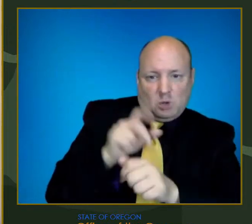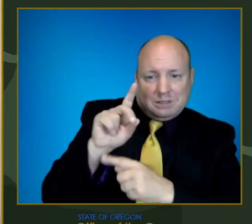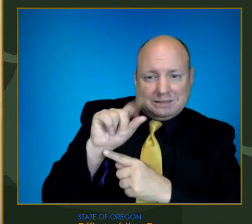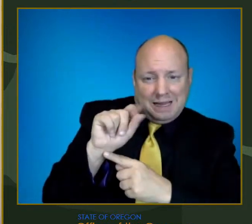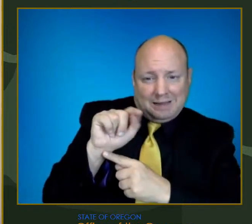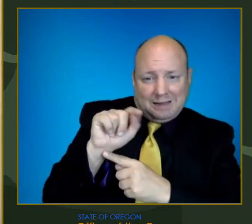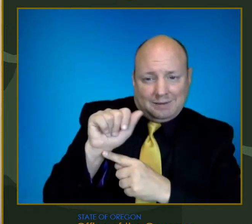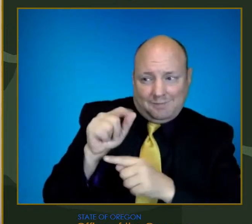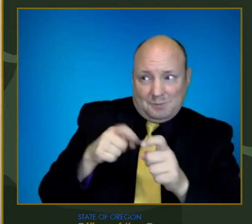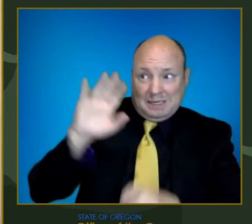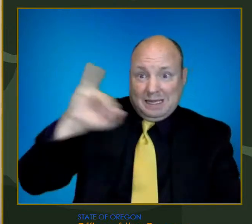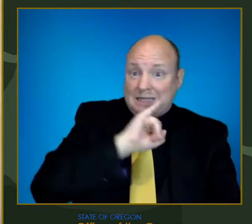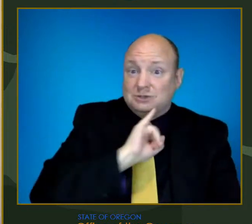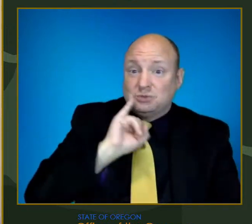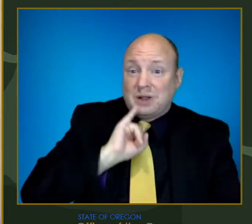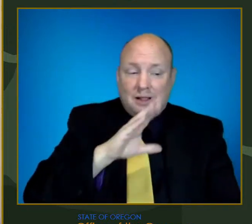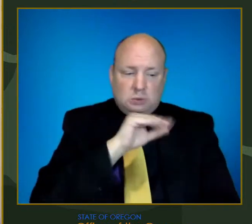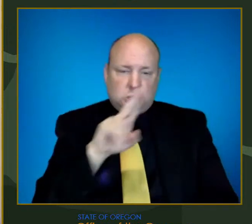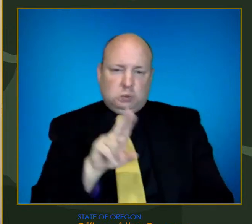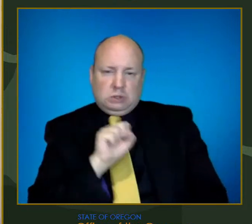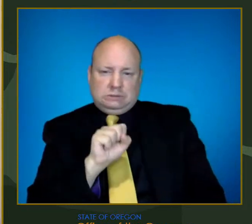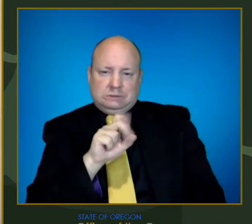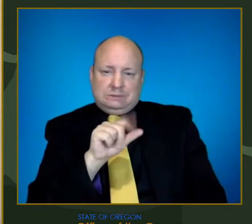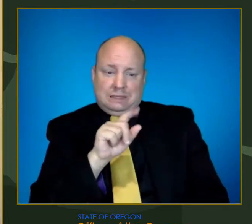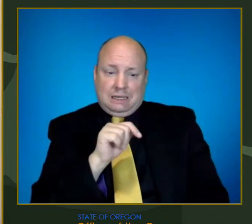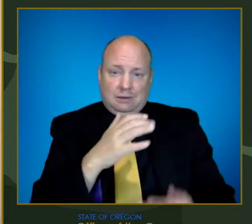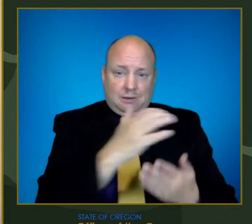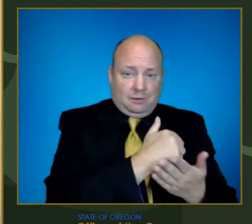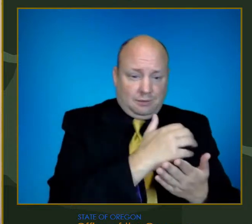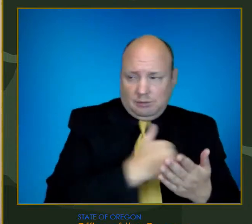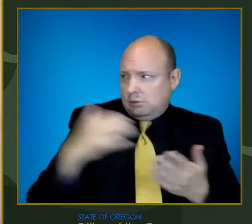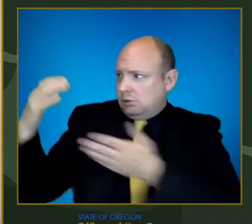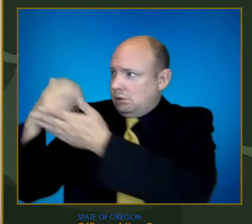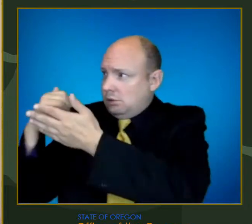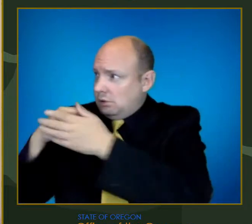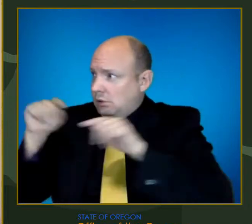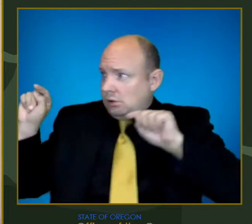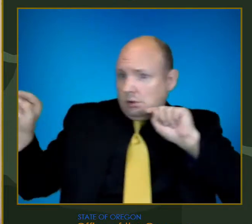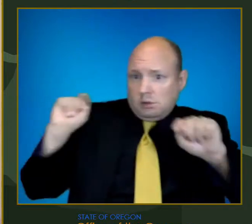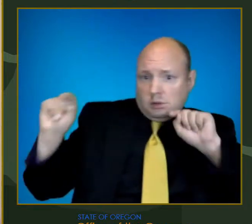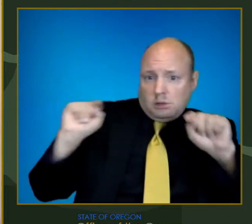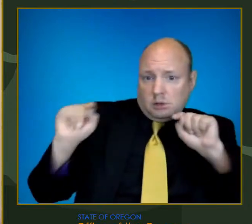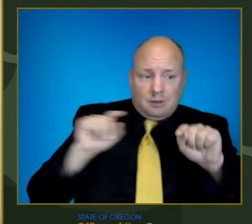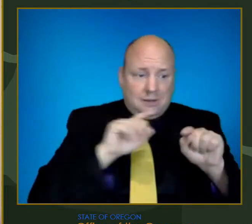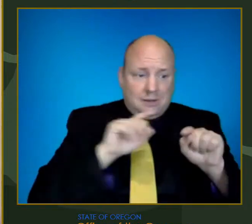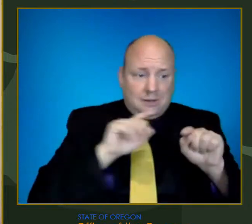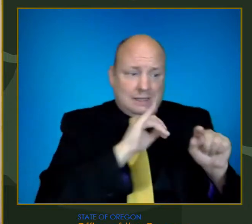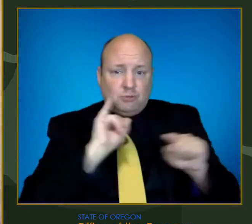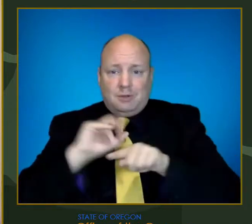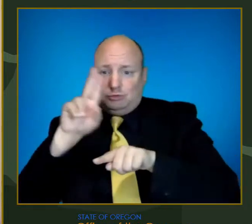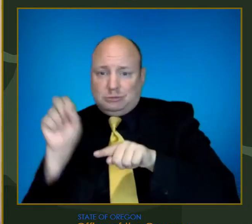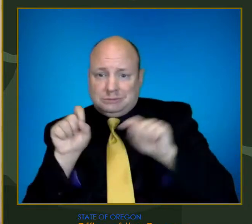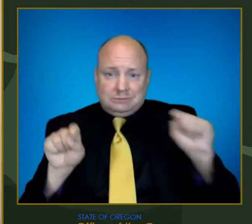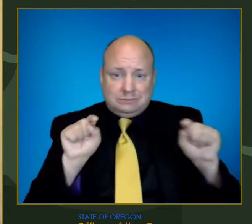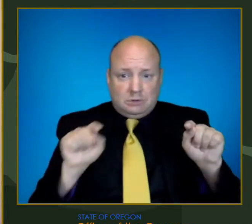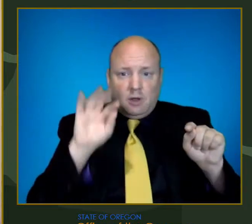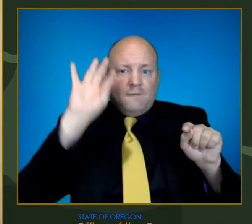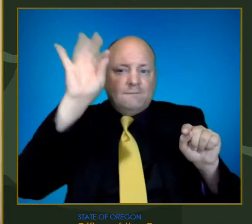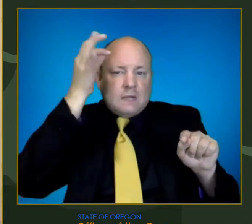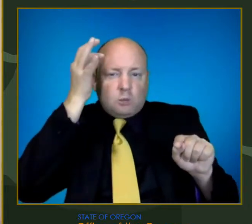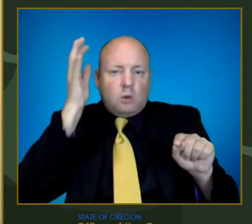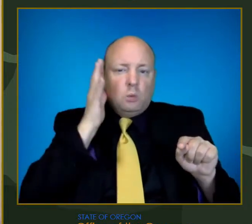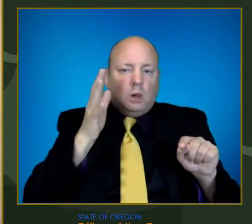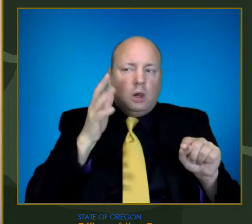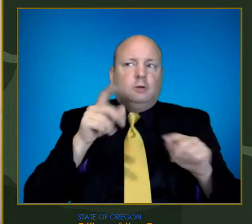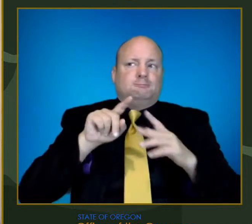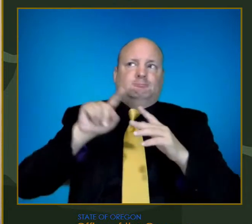in the United States after vaccinations, the federal government is rolling out a plan to begin booster doses with those highest risk populations